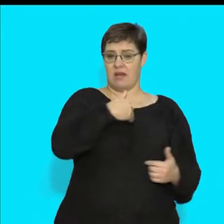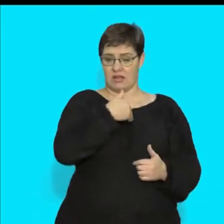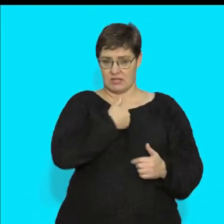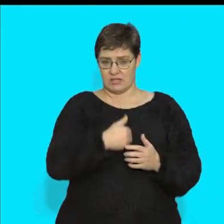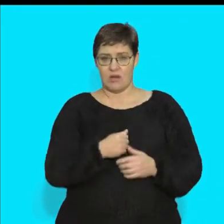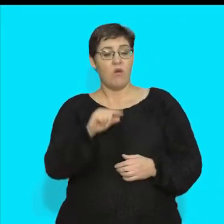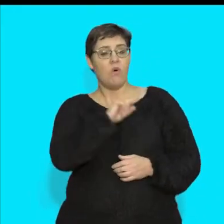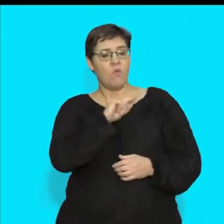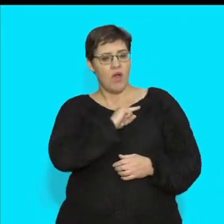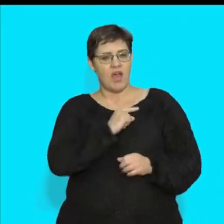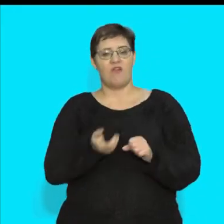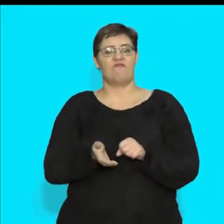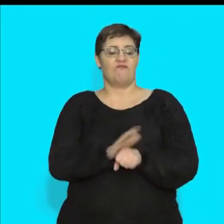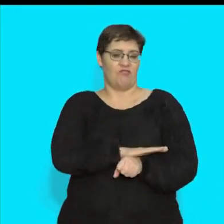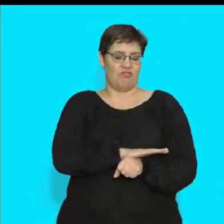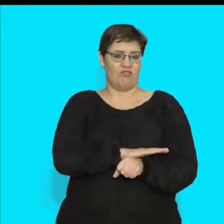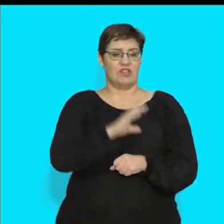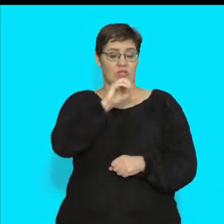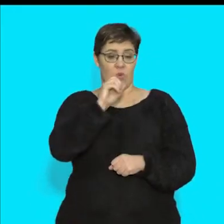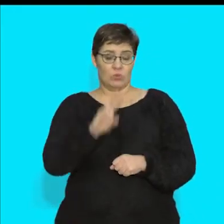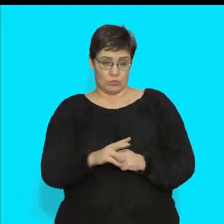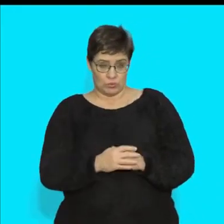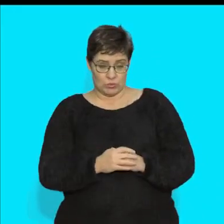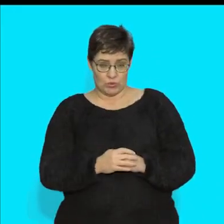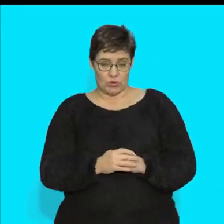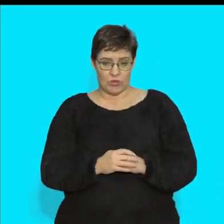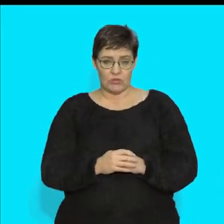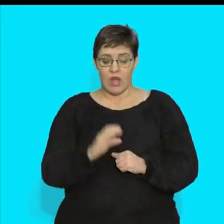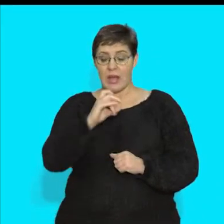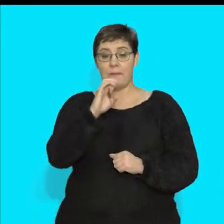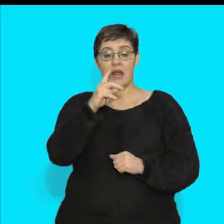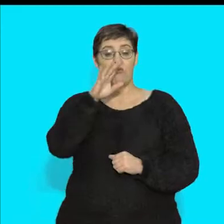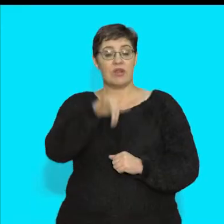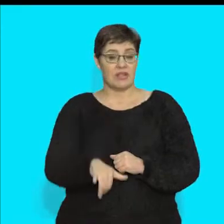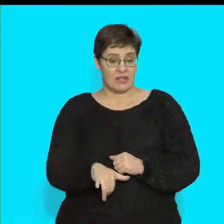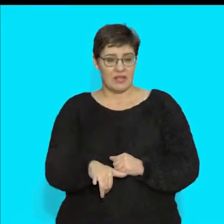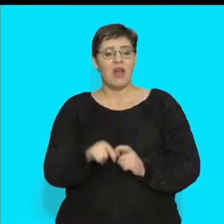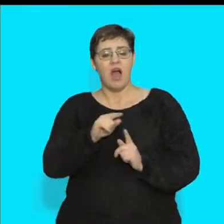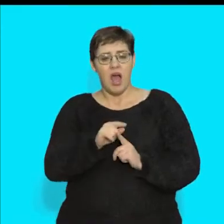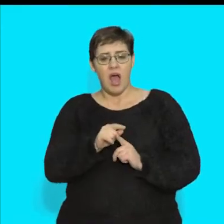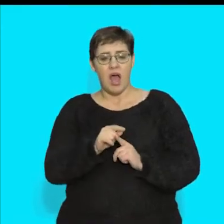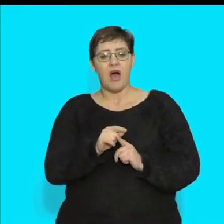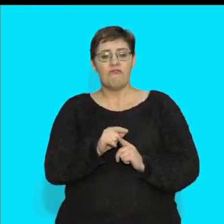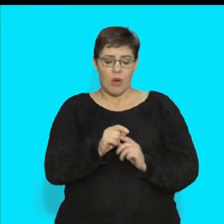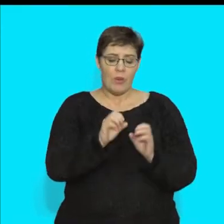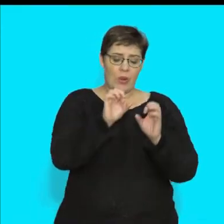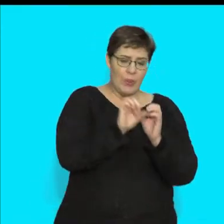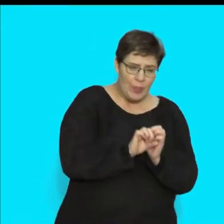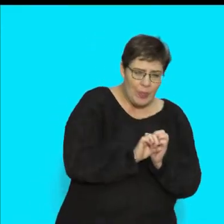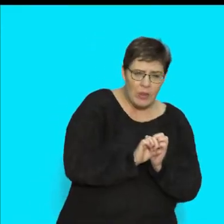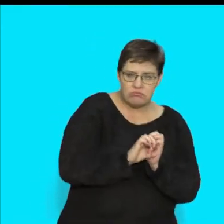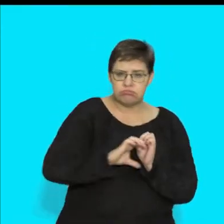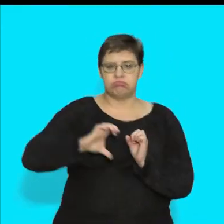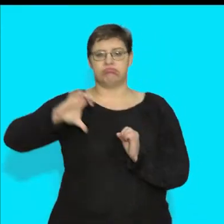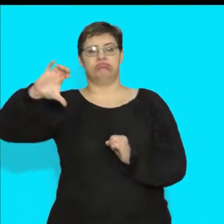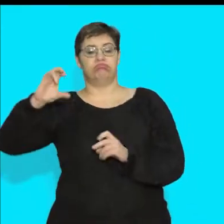with carbon dioxide. So the capillaries, now from going from big to small, we're going to go from small to big.